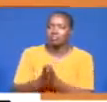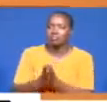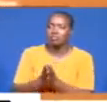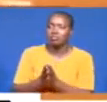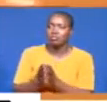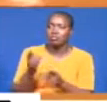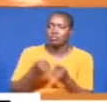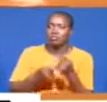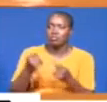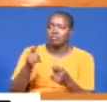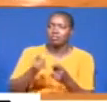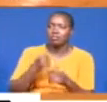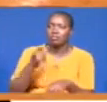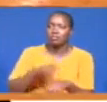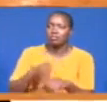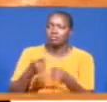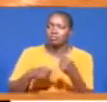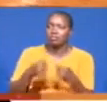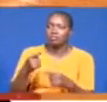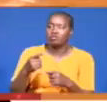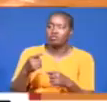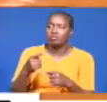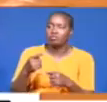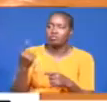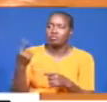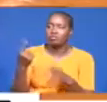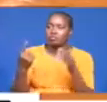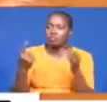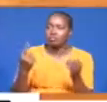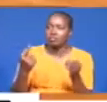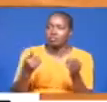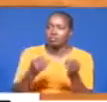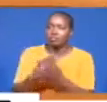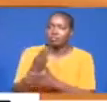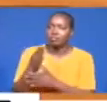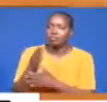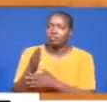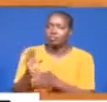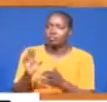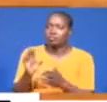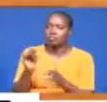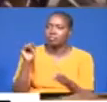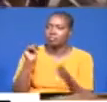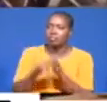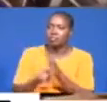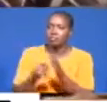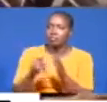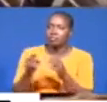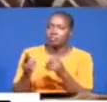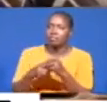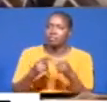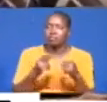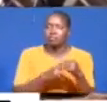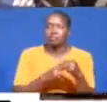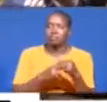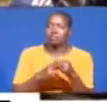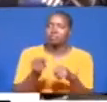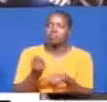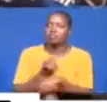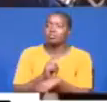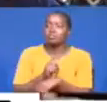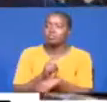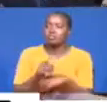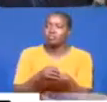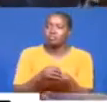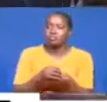for the first time by beating Kiambu's Kinale 1-0 through an Emily Andai's goal in the 72nd minute. In the boys' handball final,